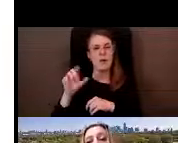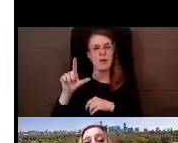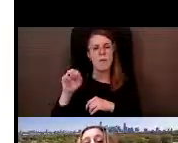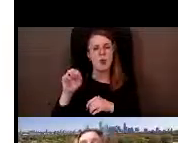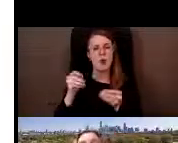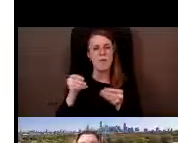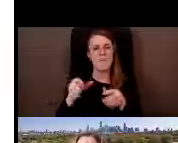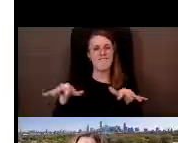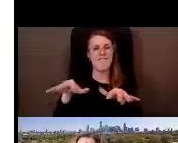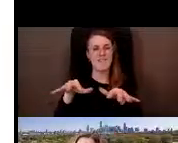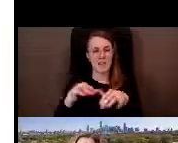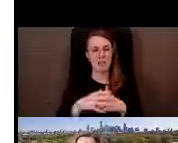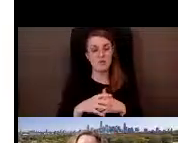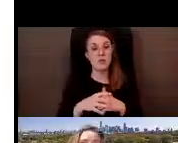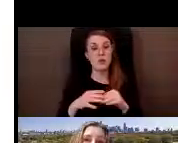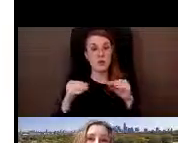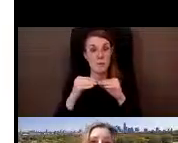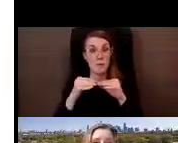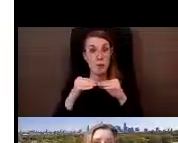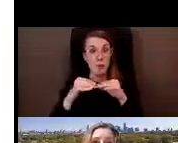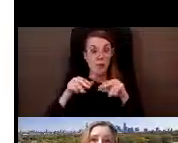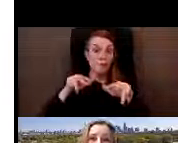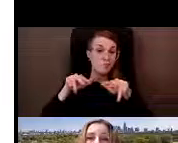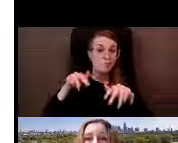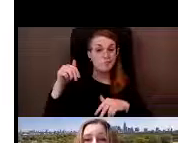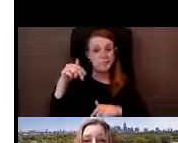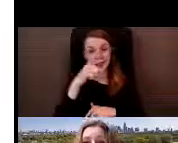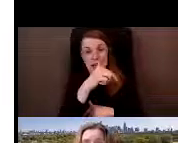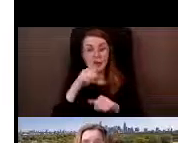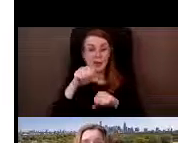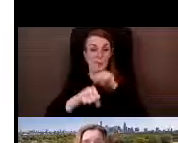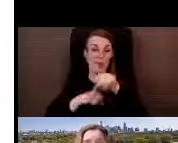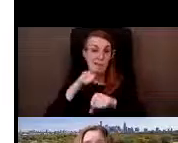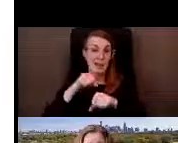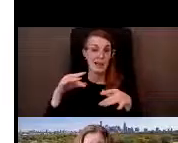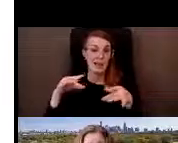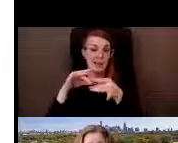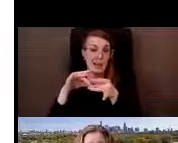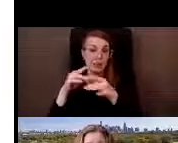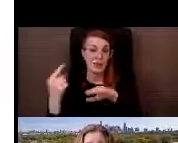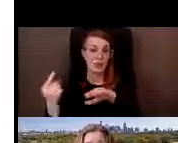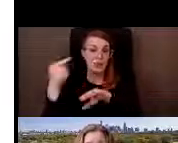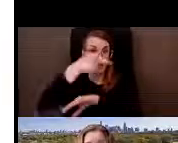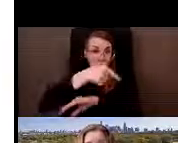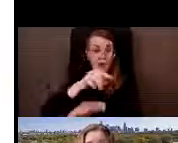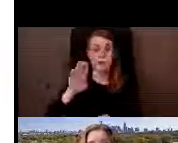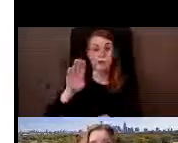We have additional pedestrian bike bridge connections across Barton Creek.